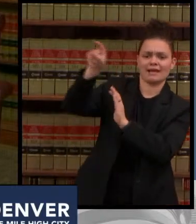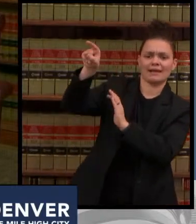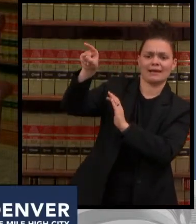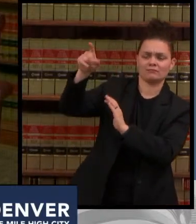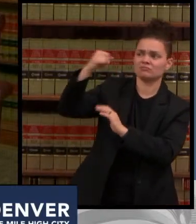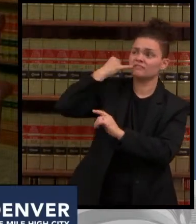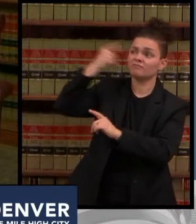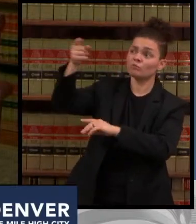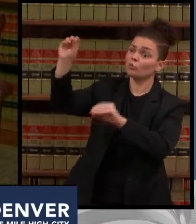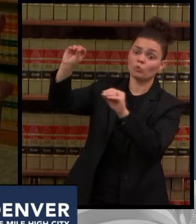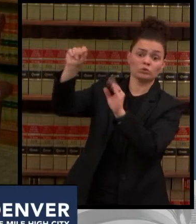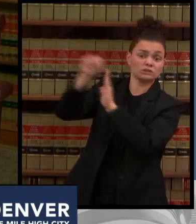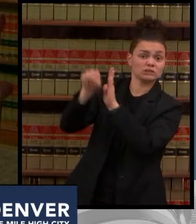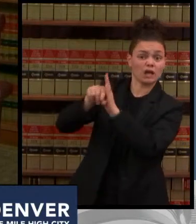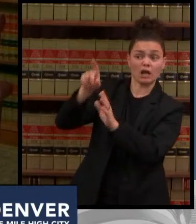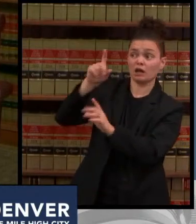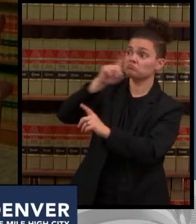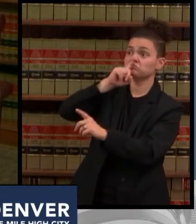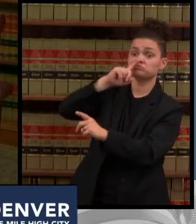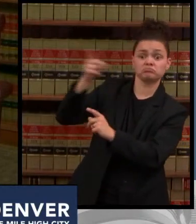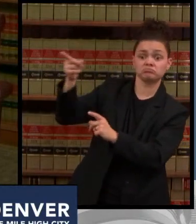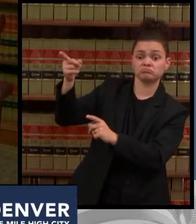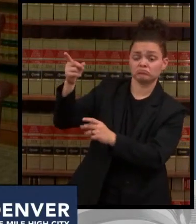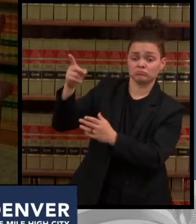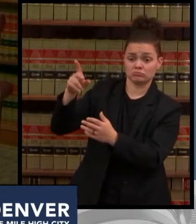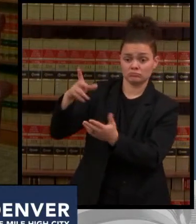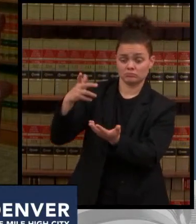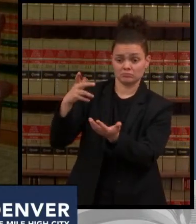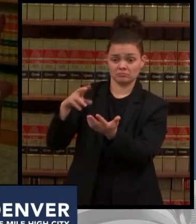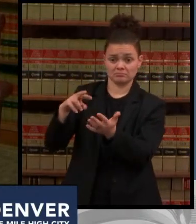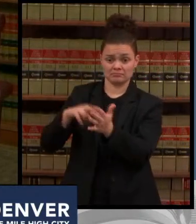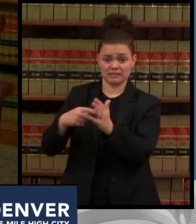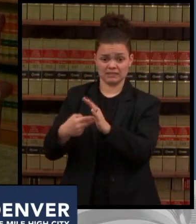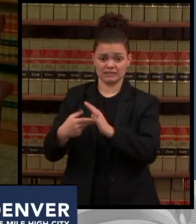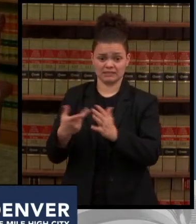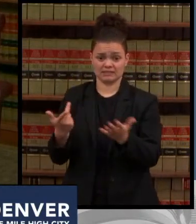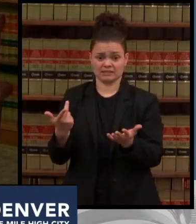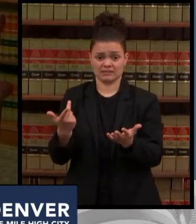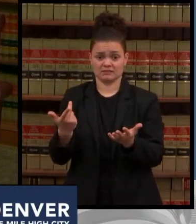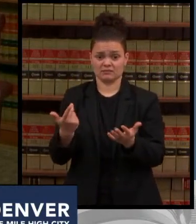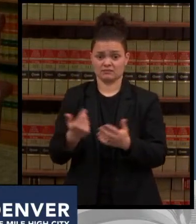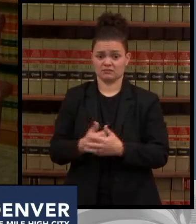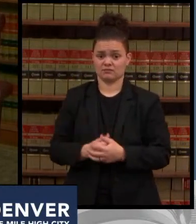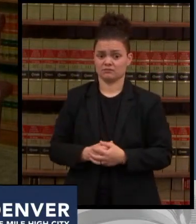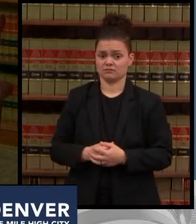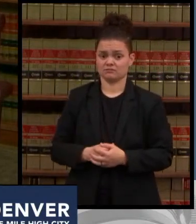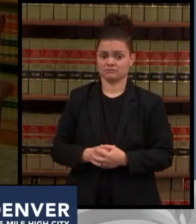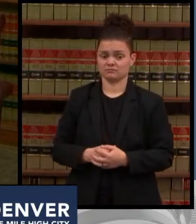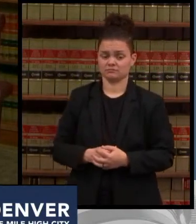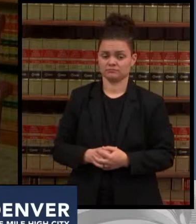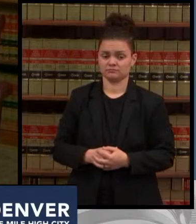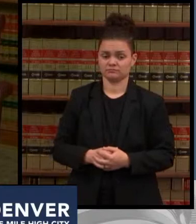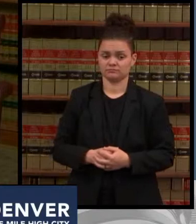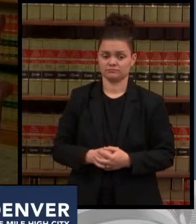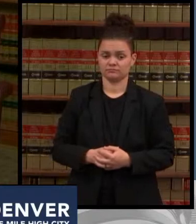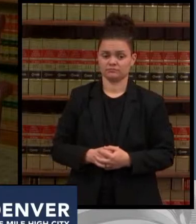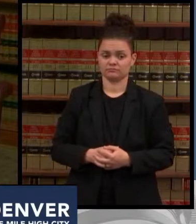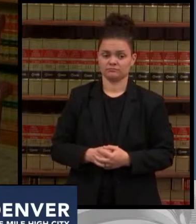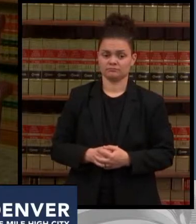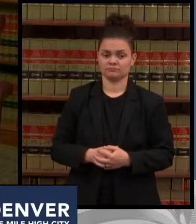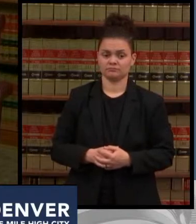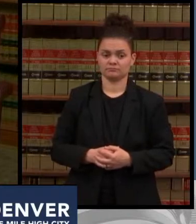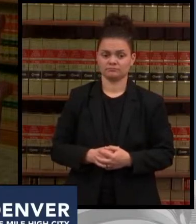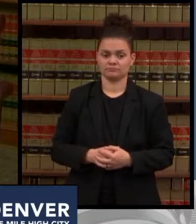passed while the state was deciding cost Colorado time in getting to this point? Also, I mean, you answer the